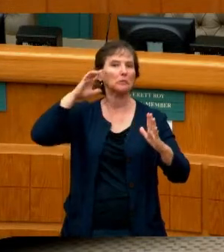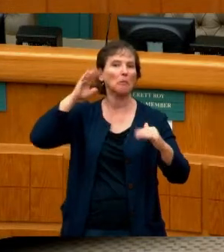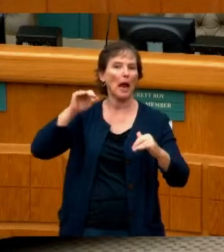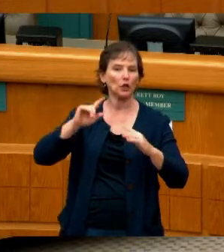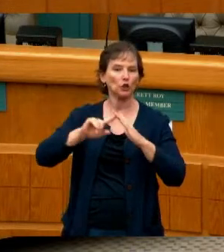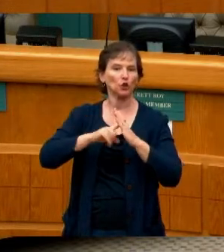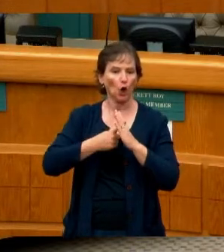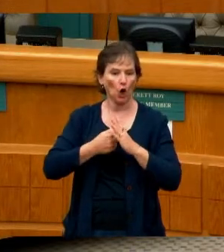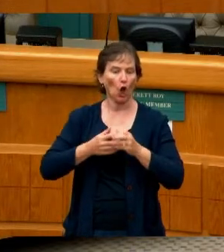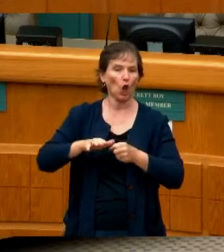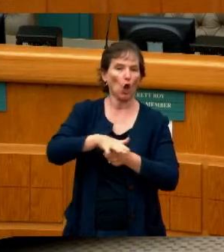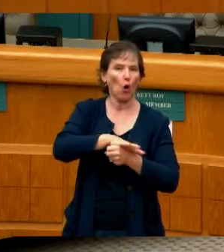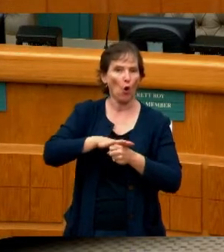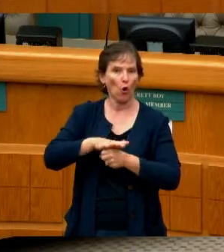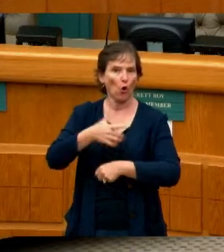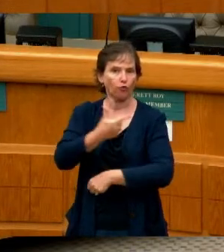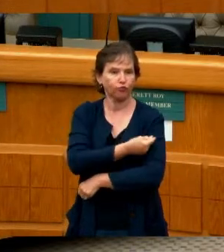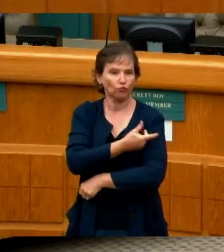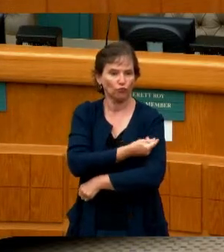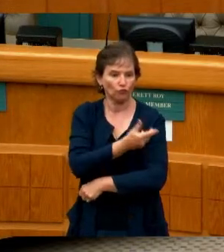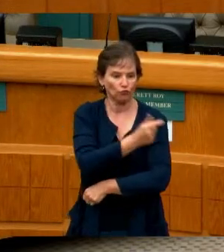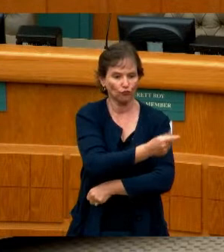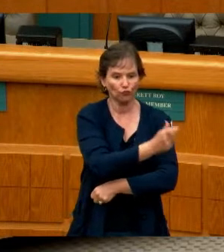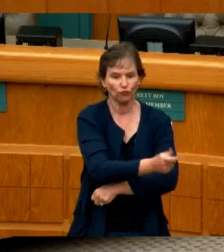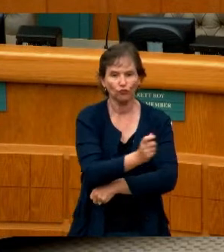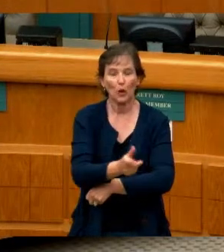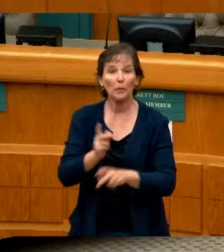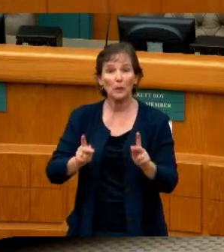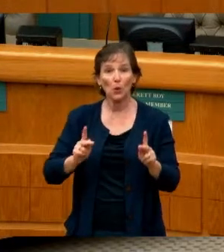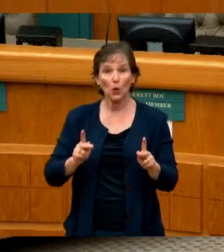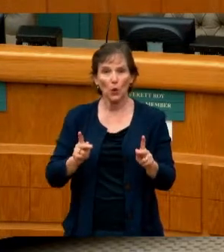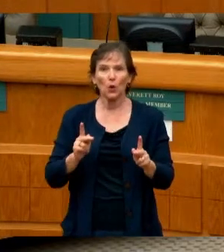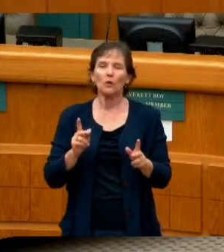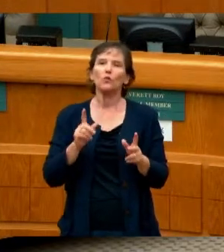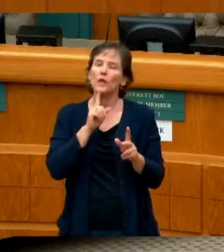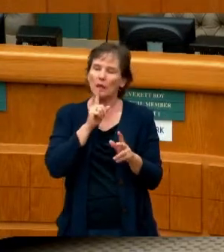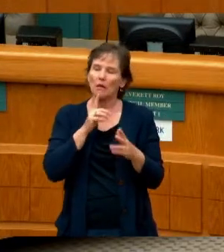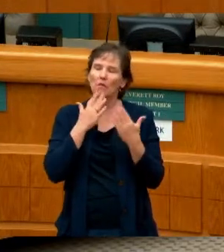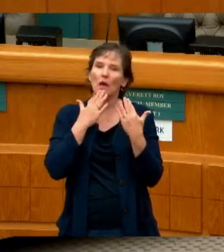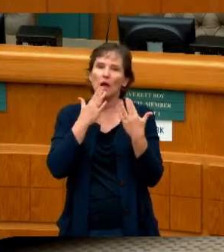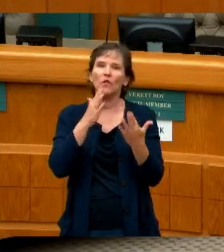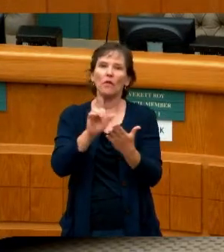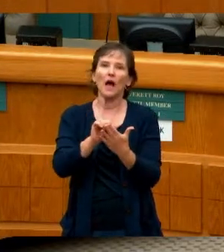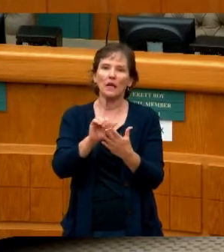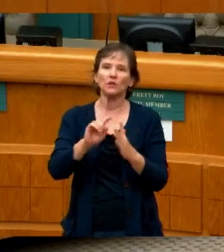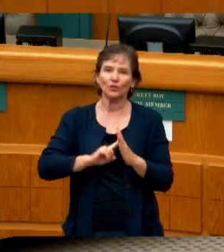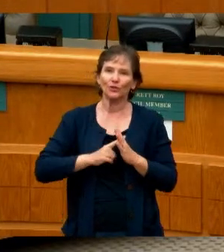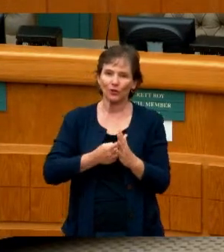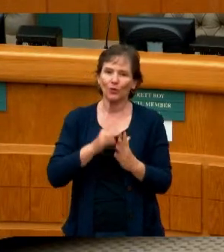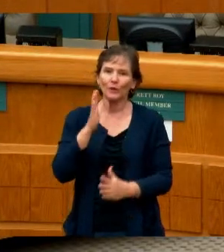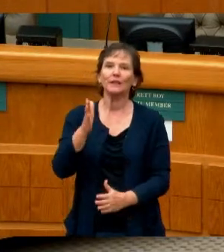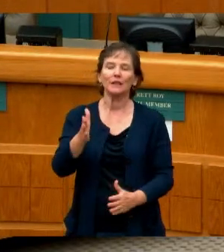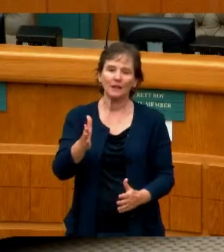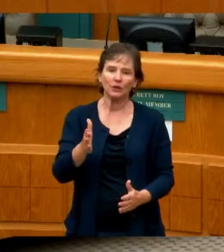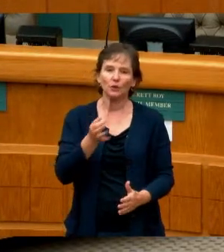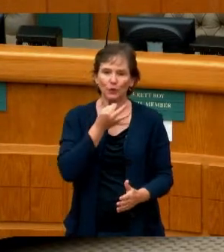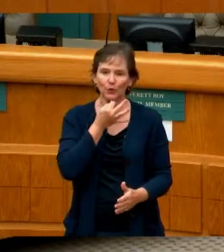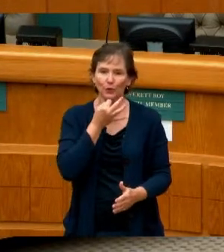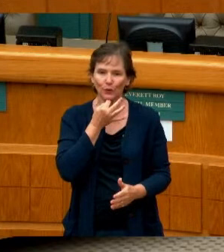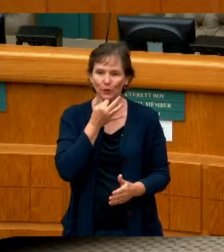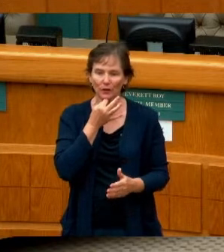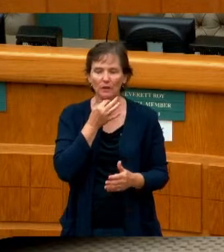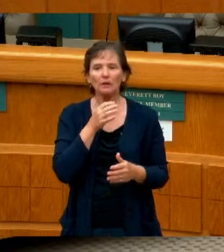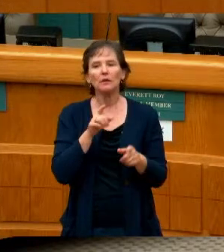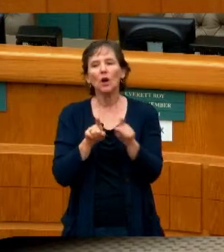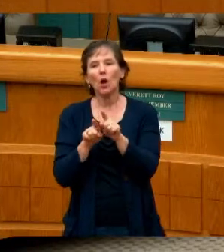and when we might expect that. So that's extremely good news right here at Thanksgiving. And so we do have a lot